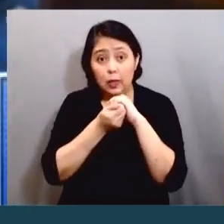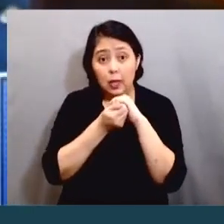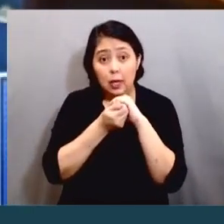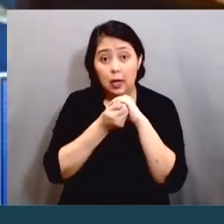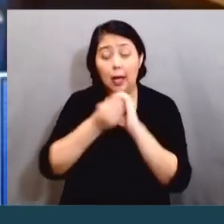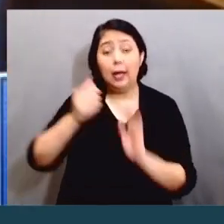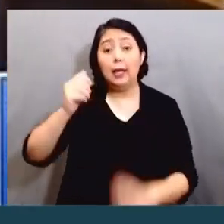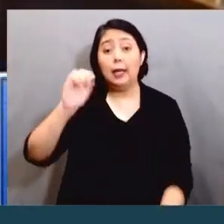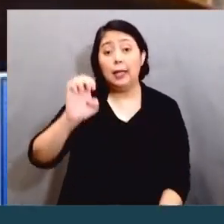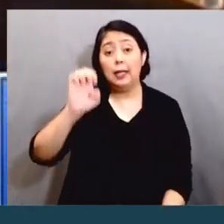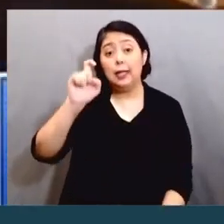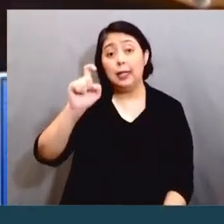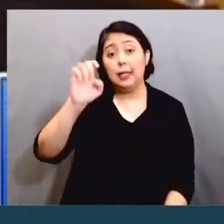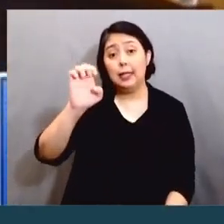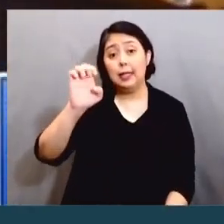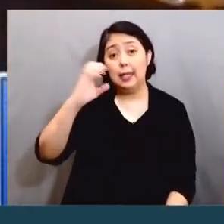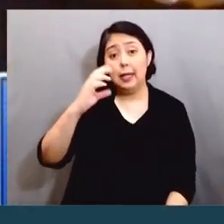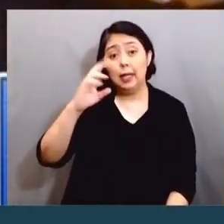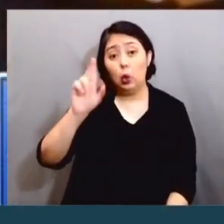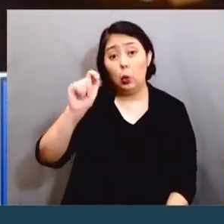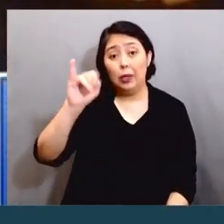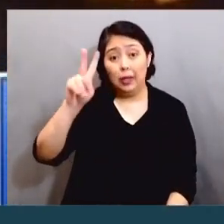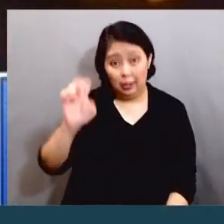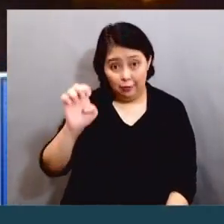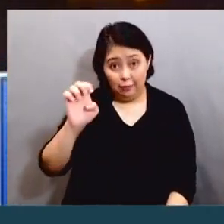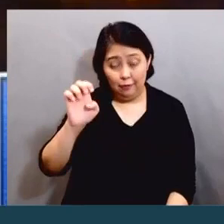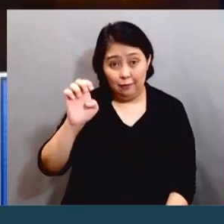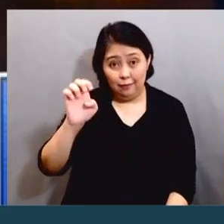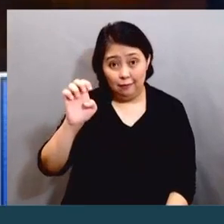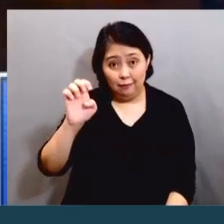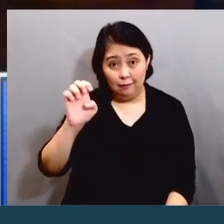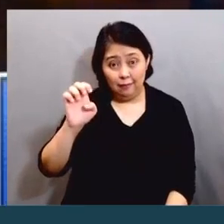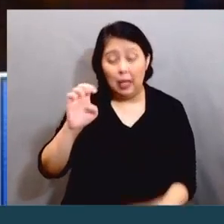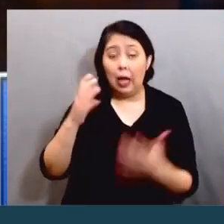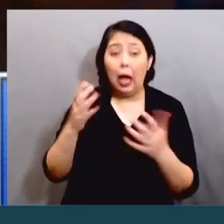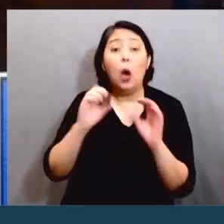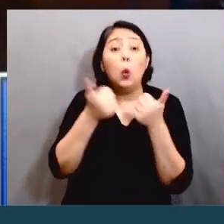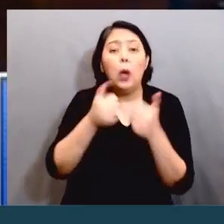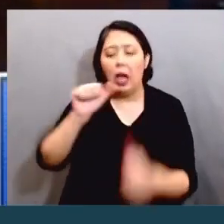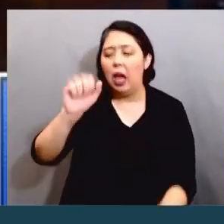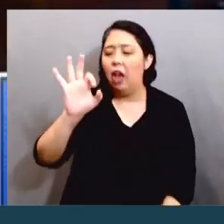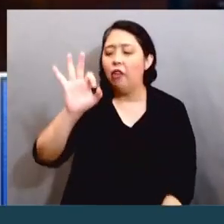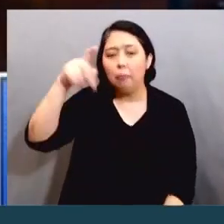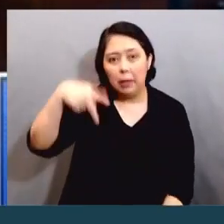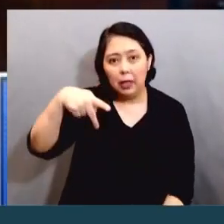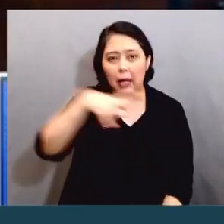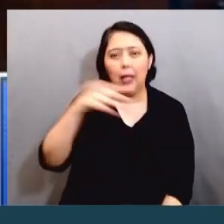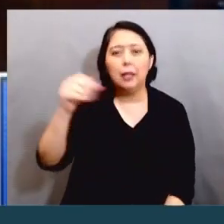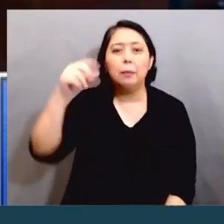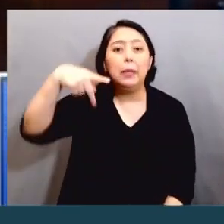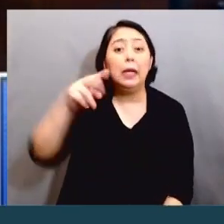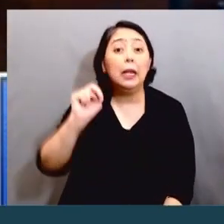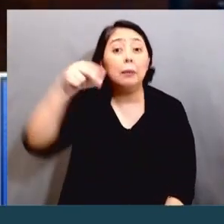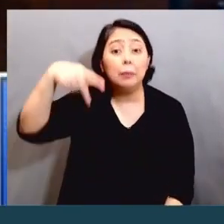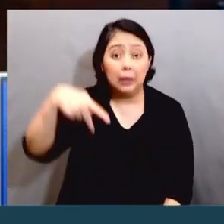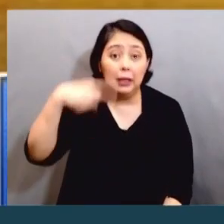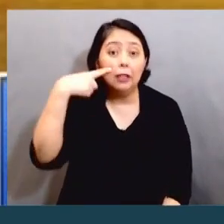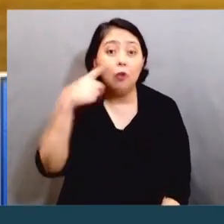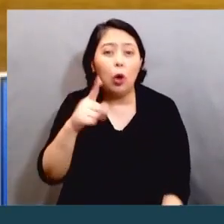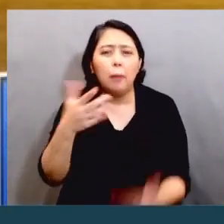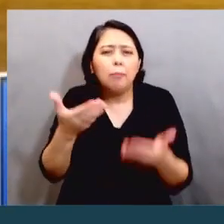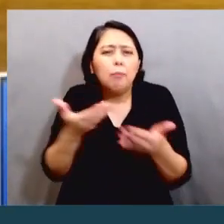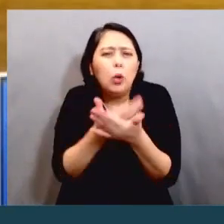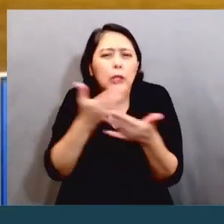PNP through our modernization program. In 2018, we raised the